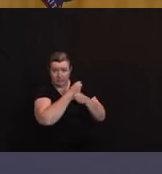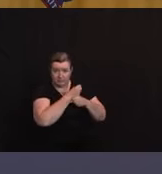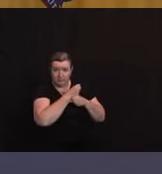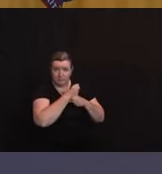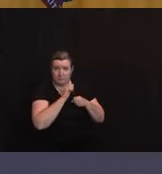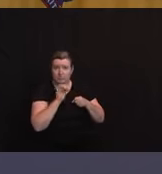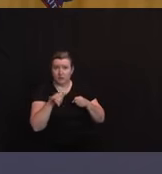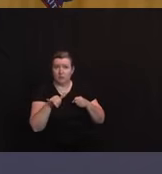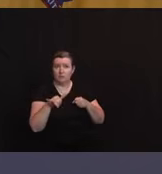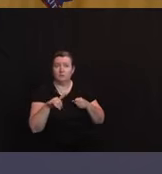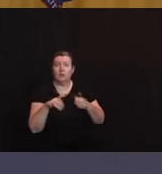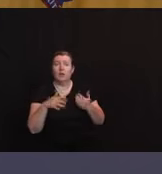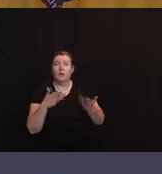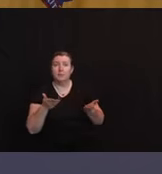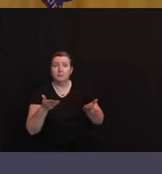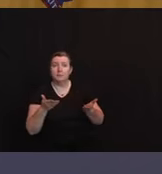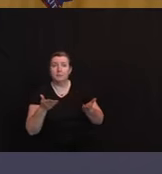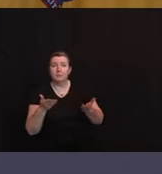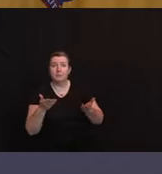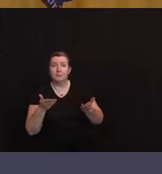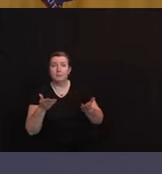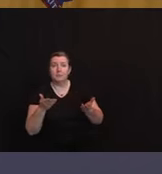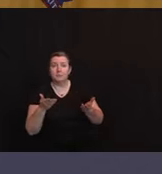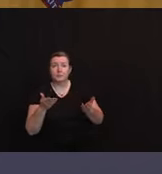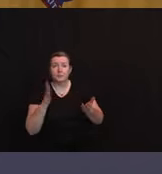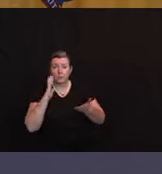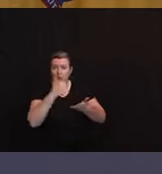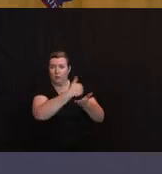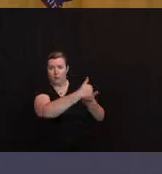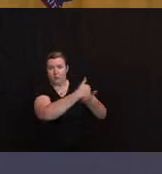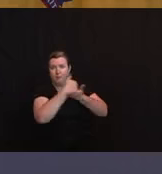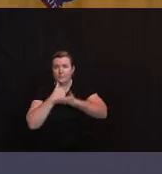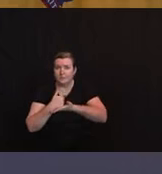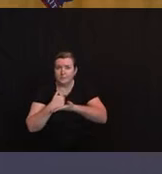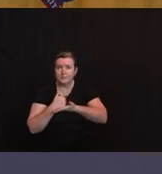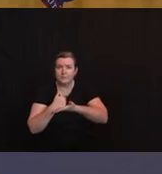to be determined, in terms of how immediately helpful it is in terms of the